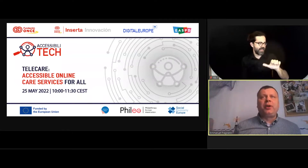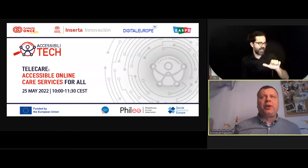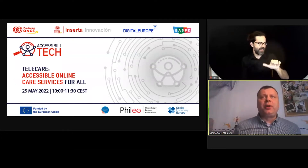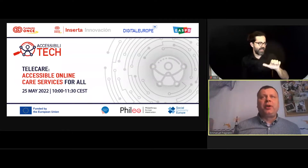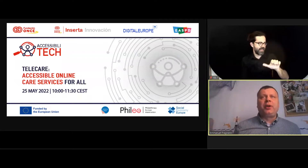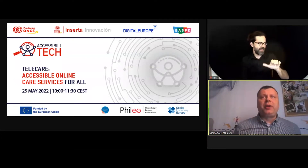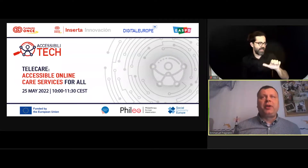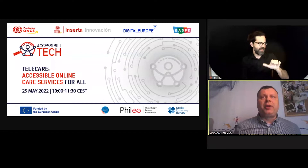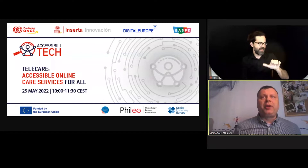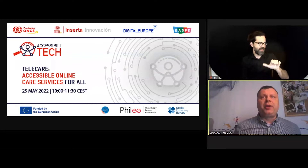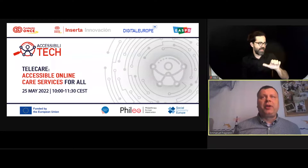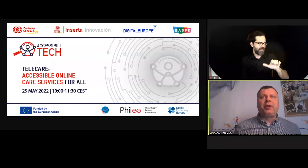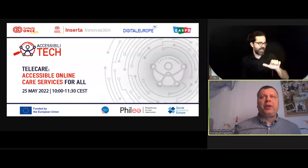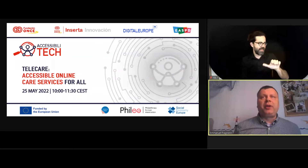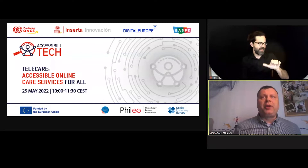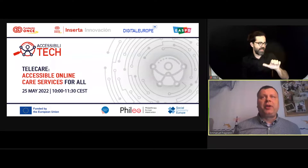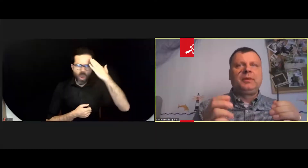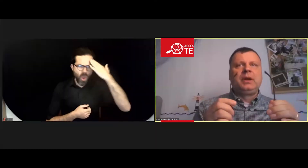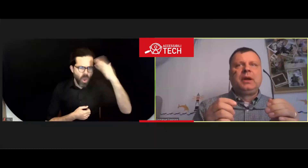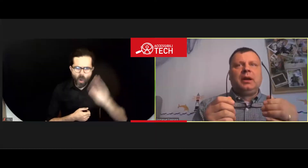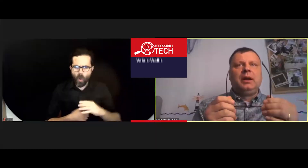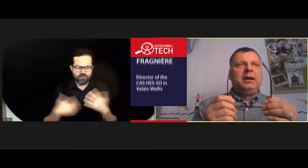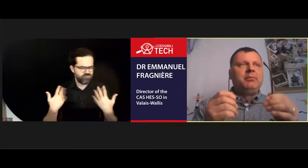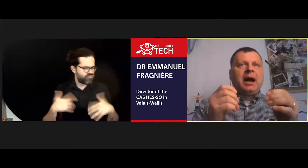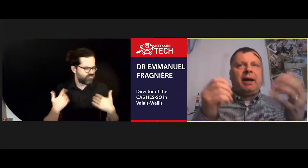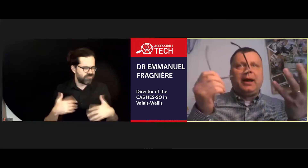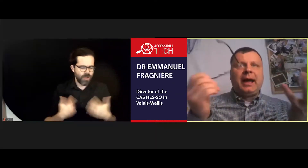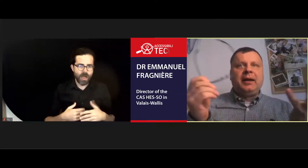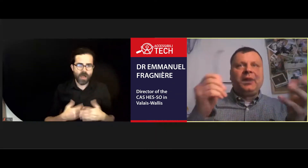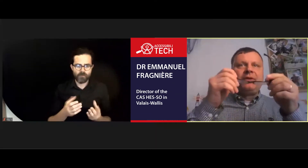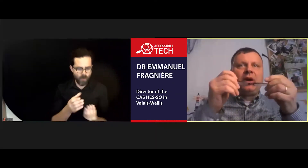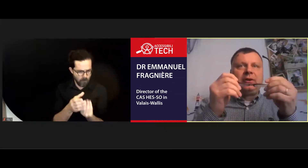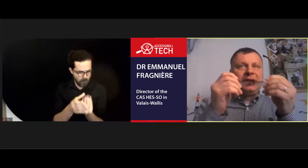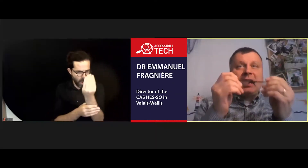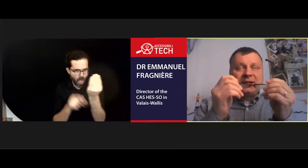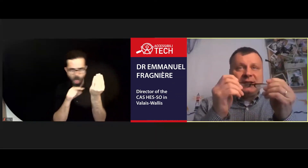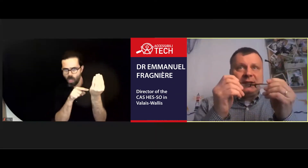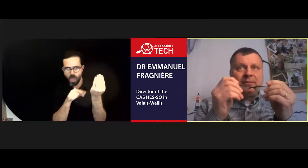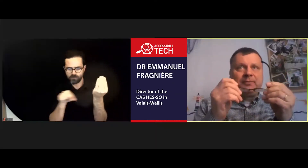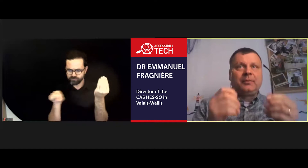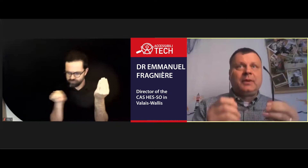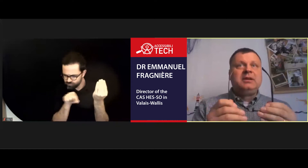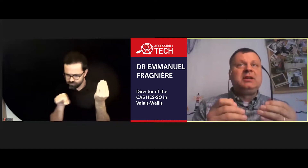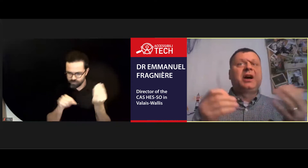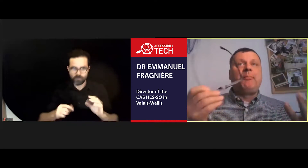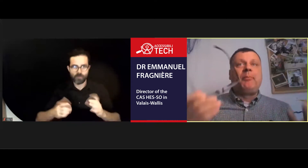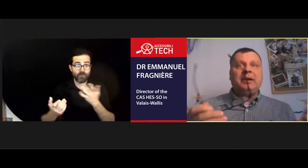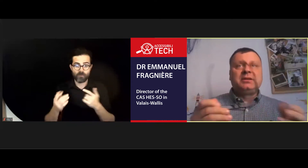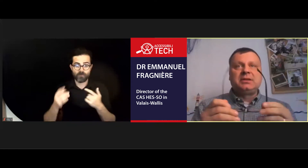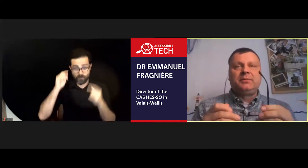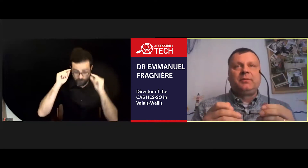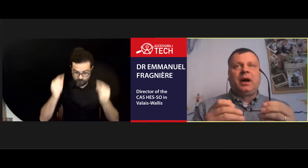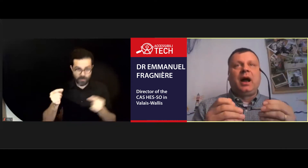products, okay? For instance, in my hand, I've got glasses. These are